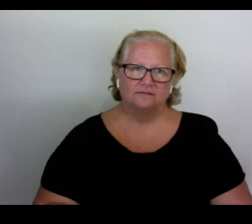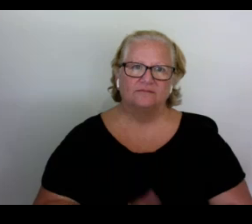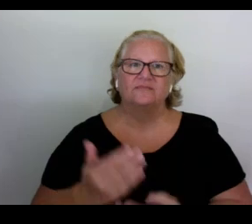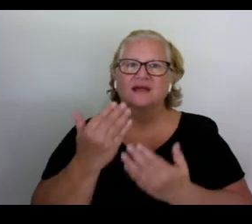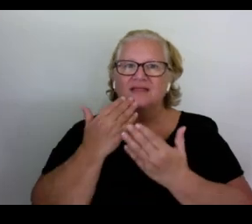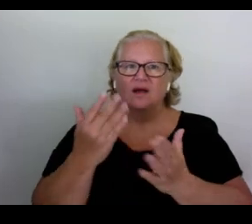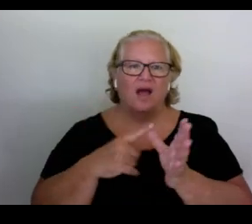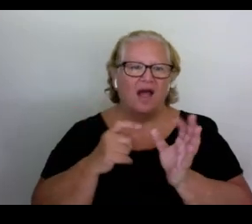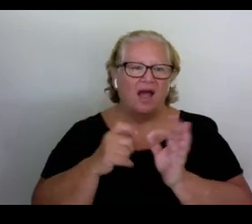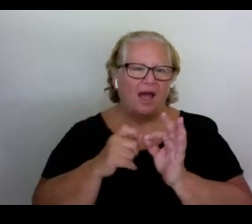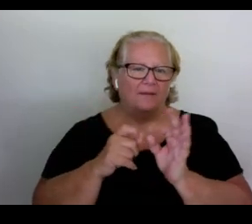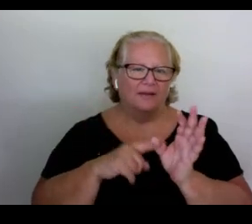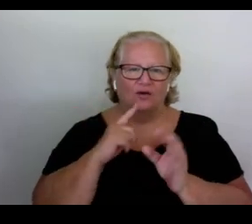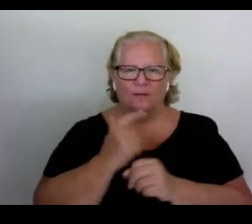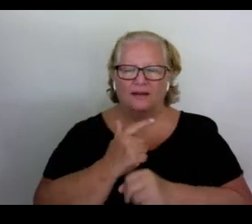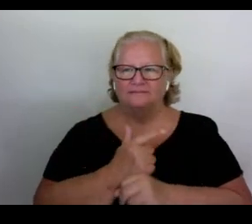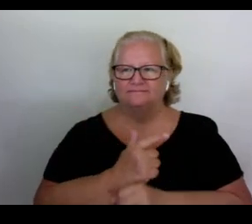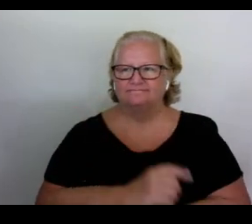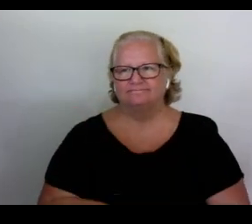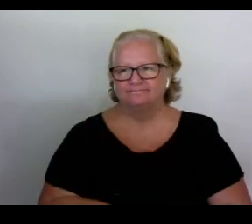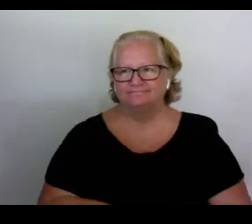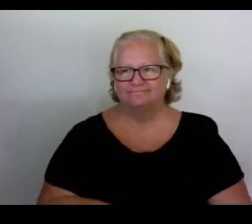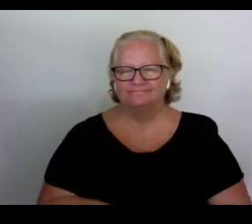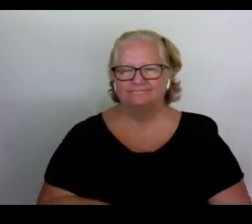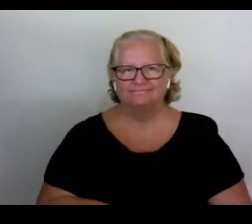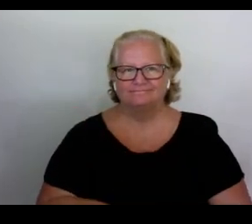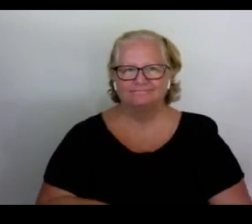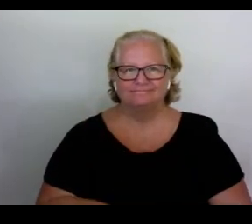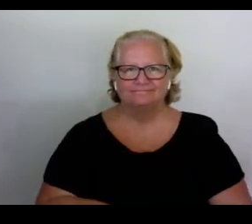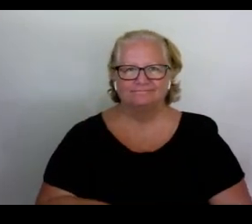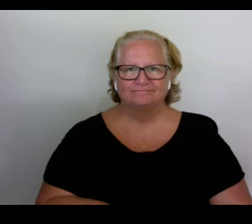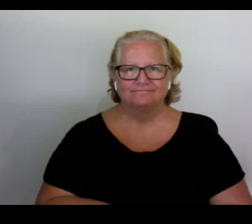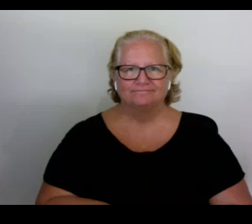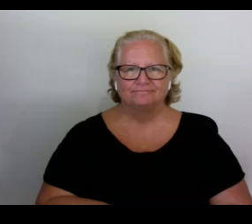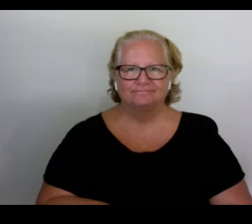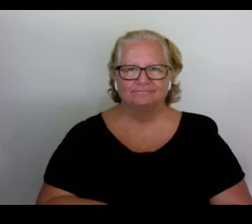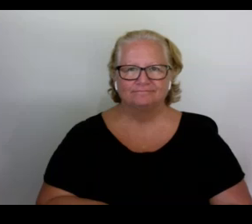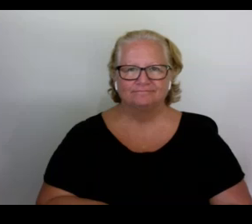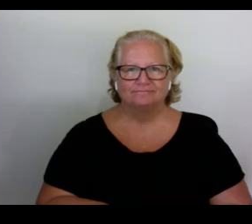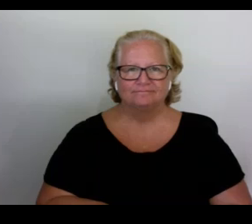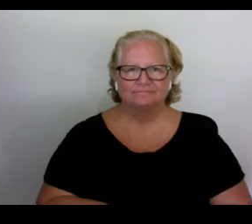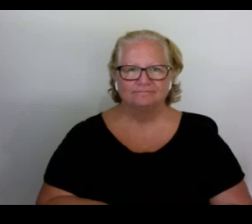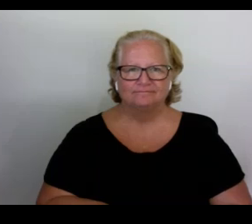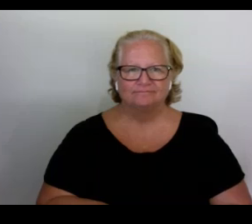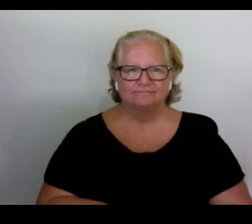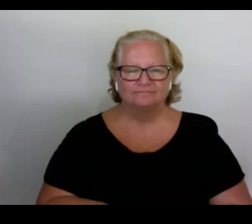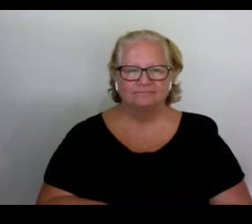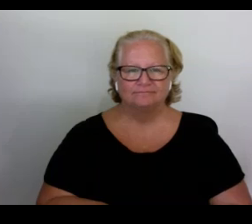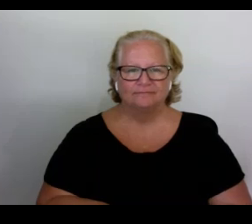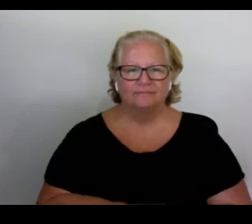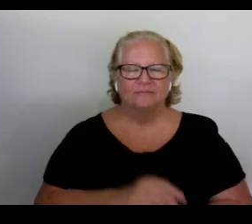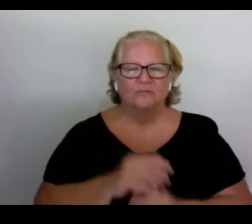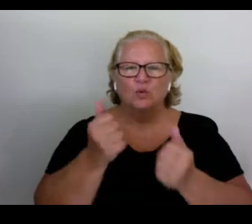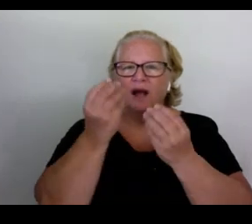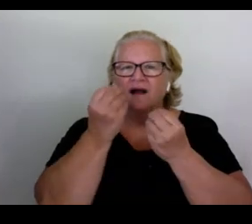Abby. They give very good advice in that space and doing some